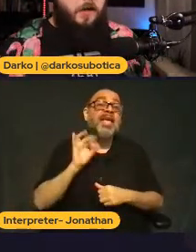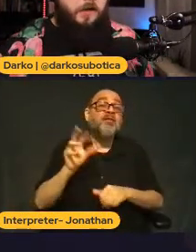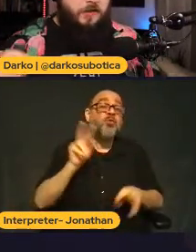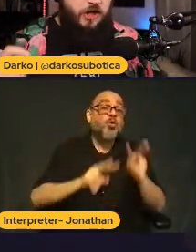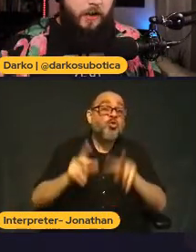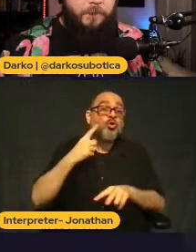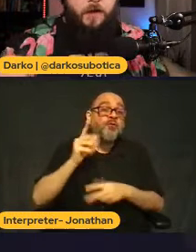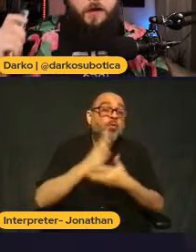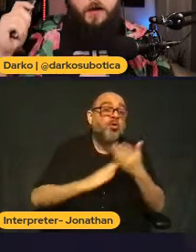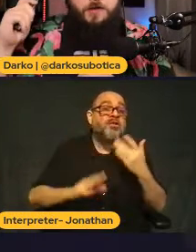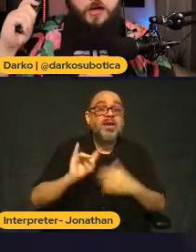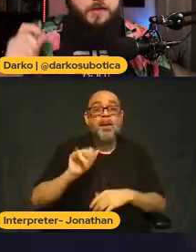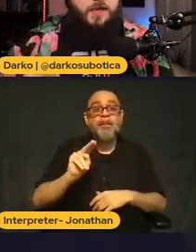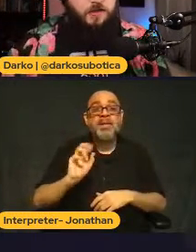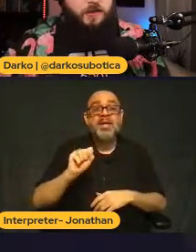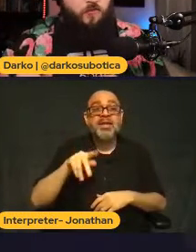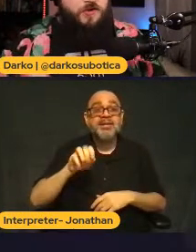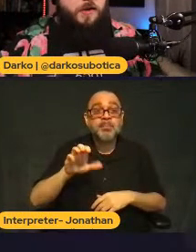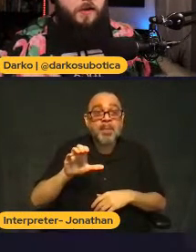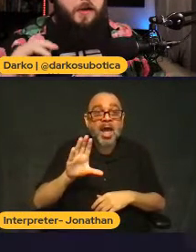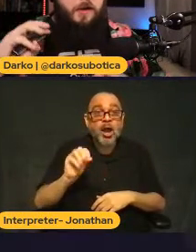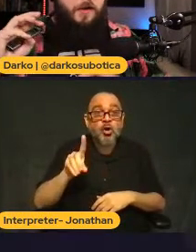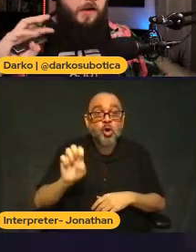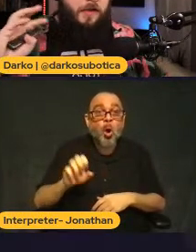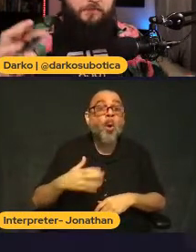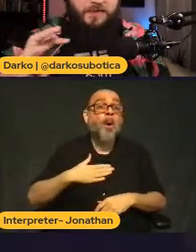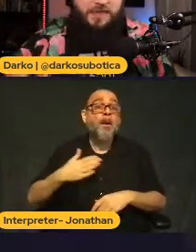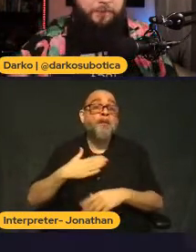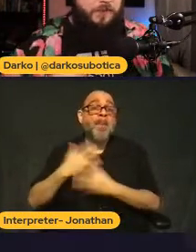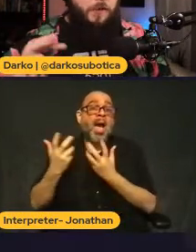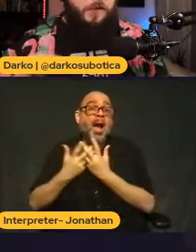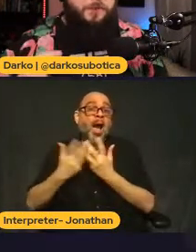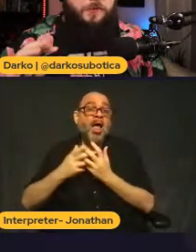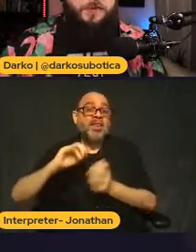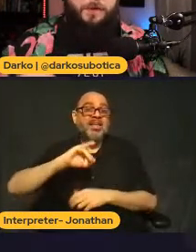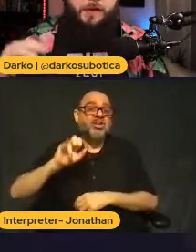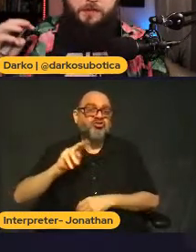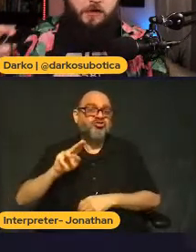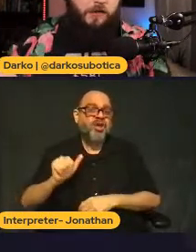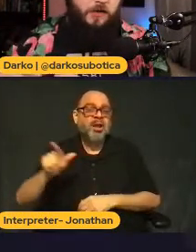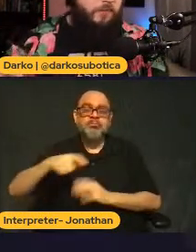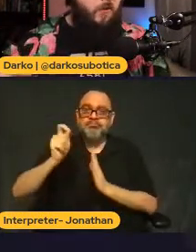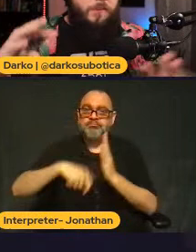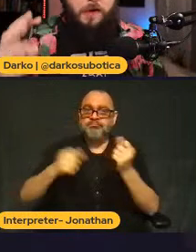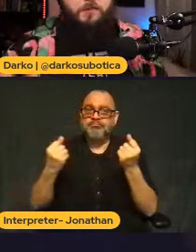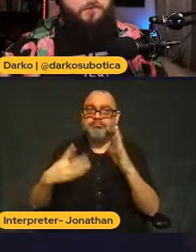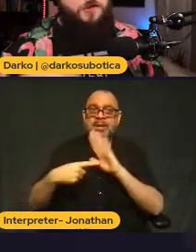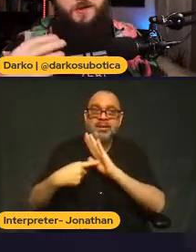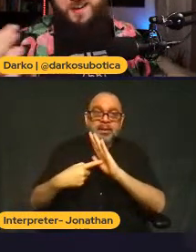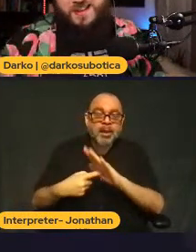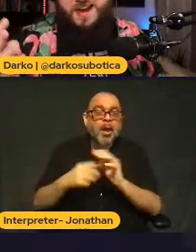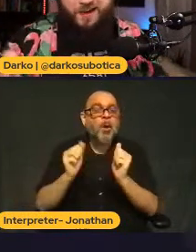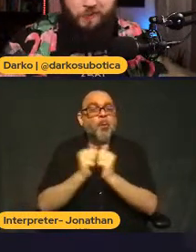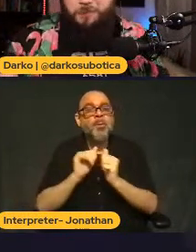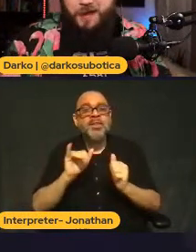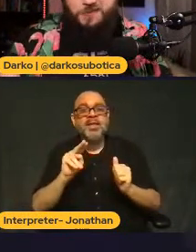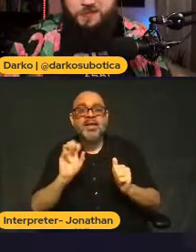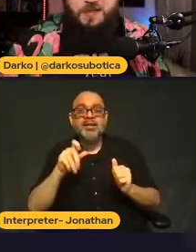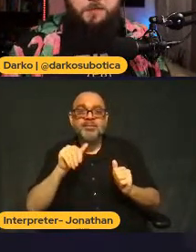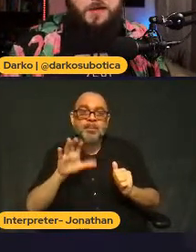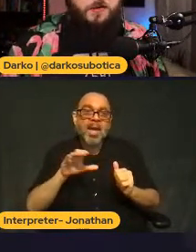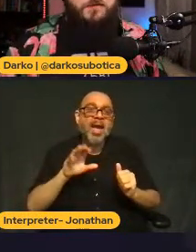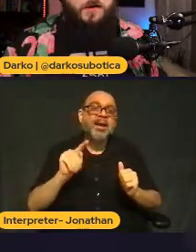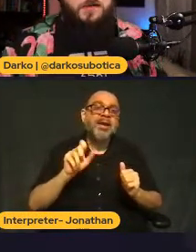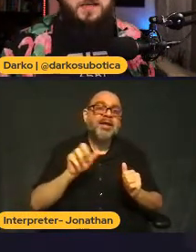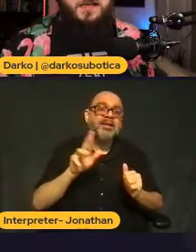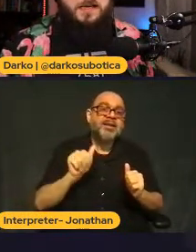my colleague Jenna has actually written a lot of examples when it comes to inspec and Terraform and CloudFormation, and it kind of all applies to the